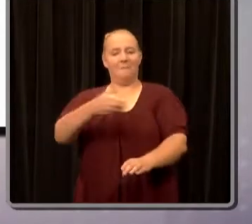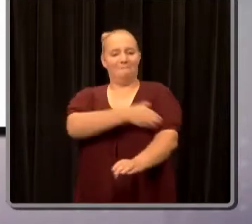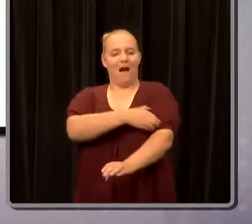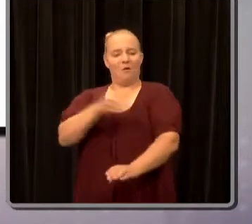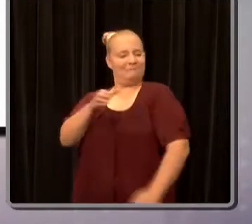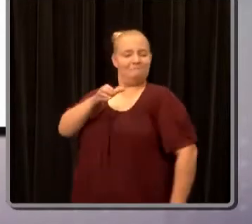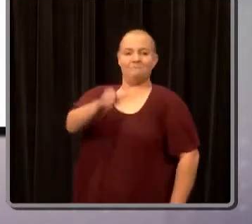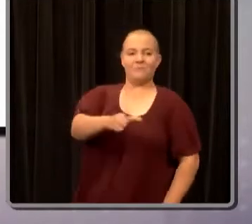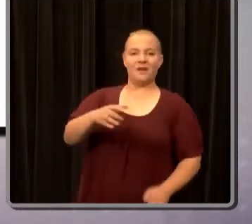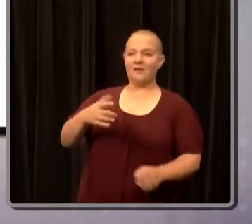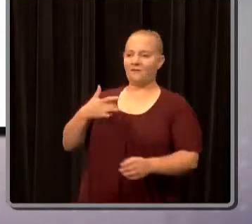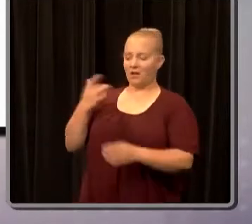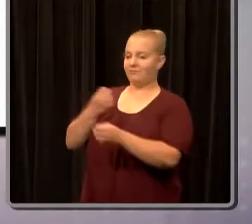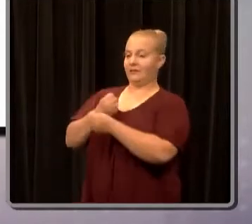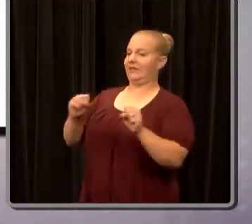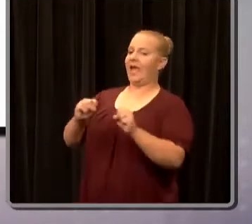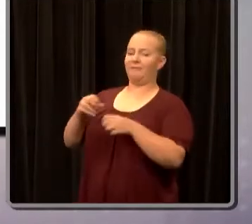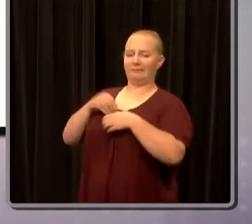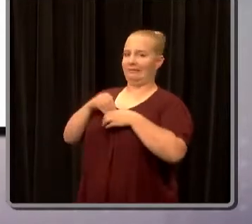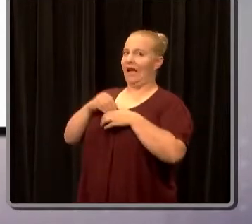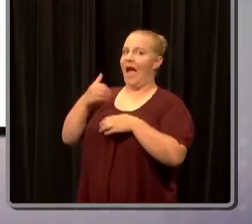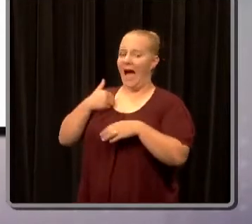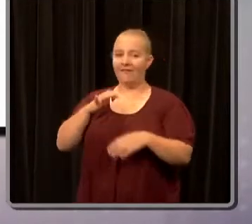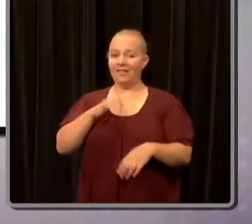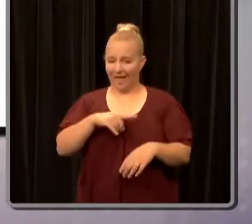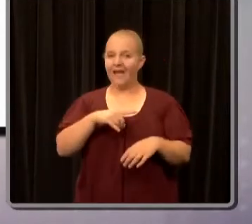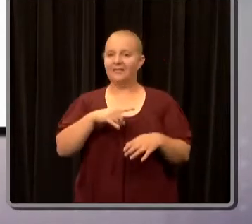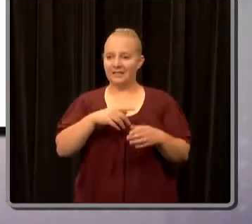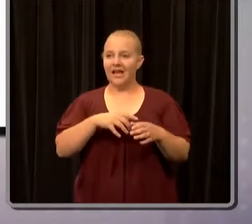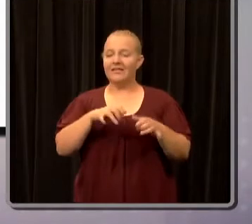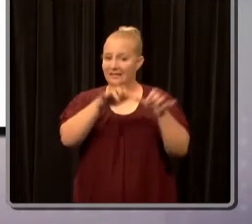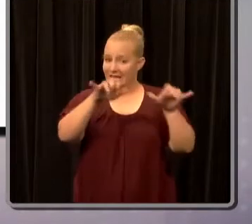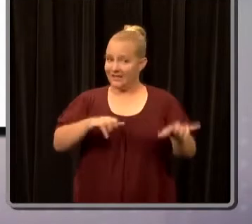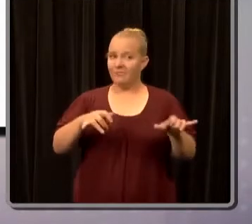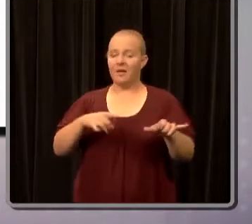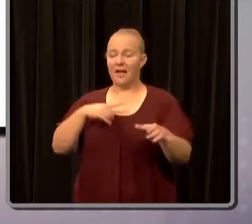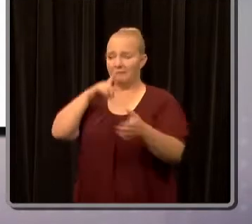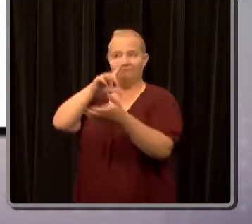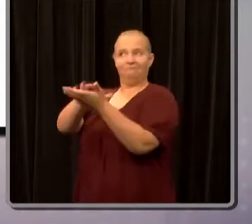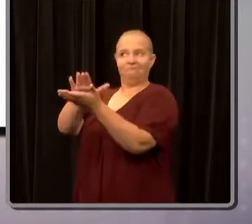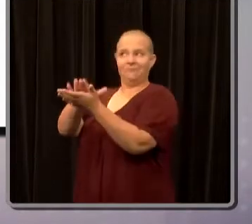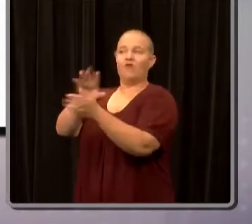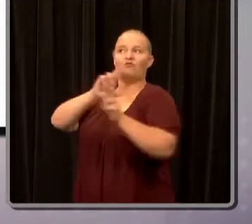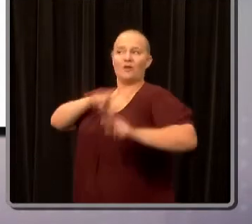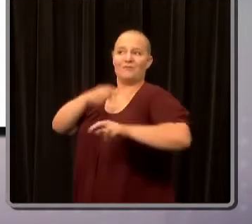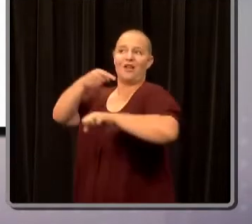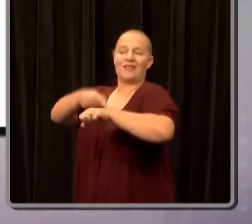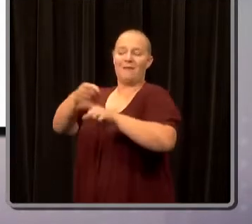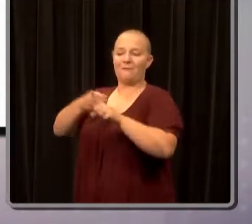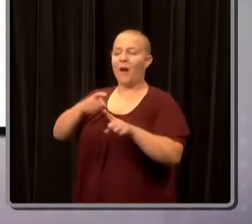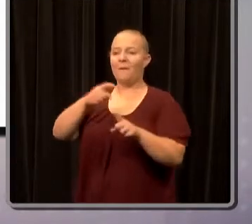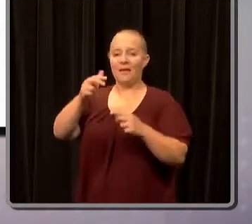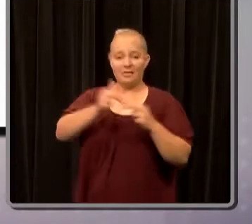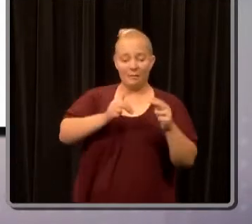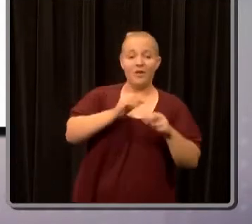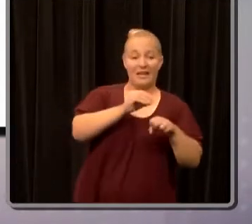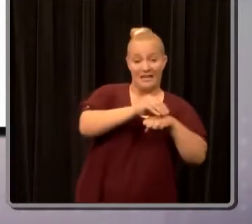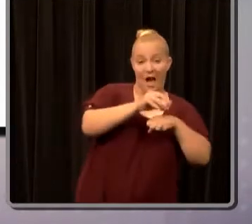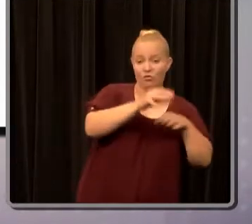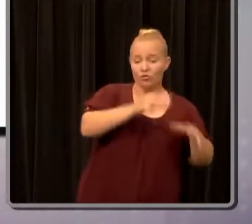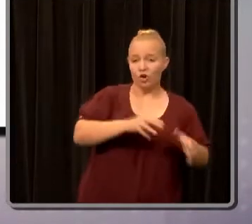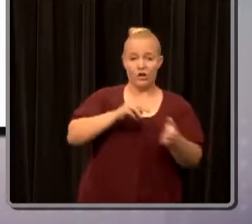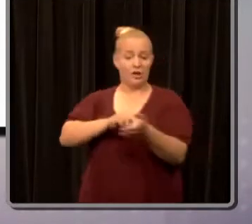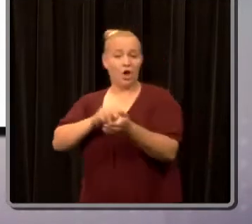safer having this, and have really praised the response time by their building administration, SROs, counselors, school